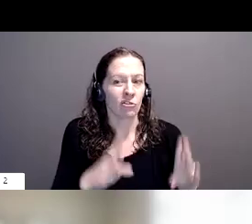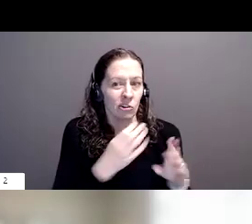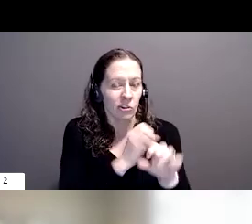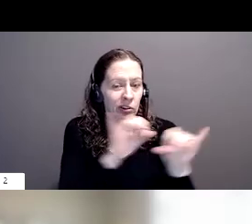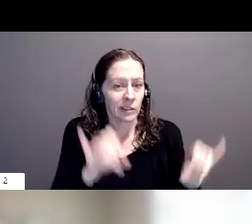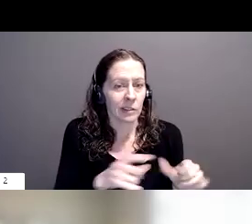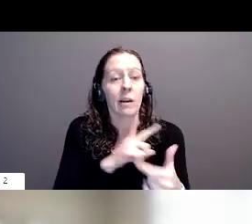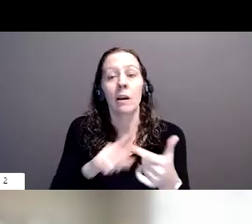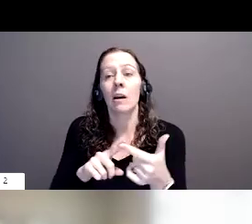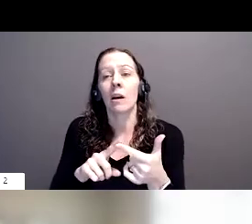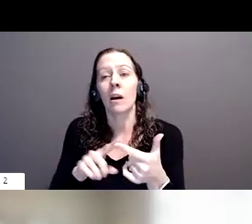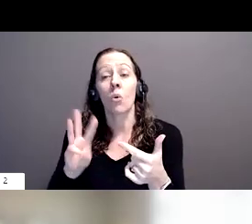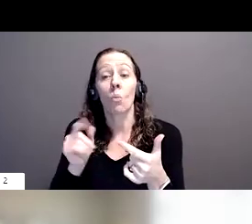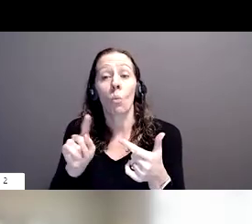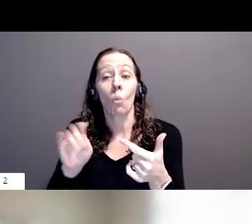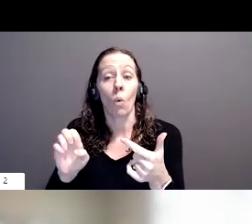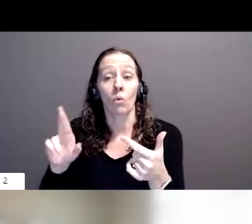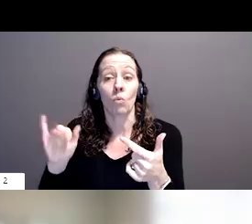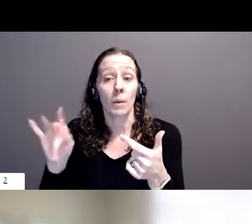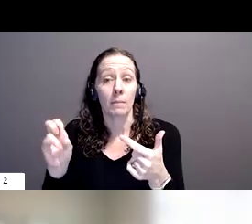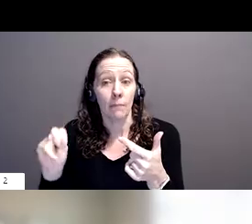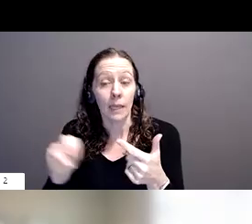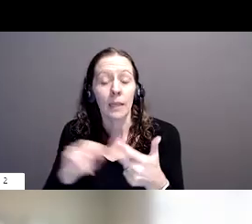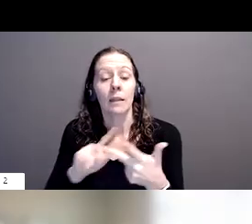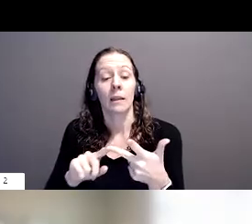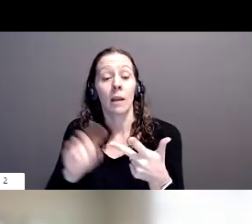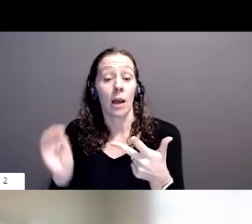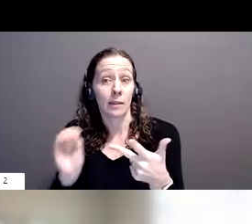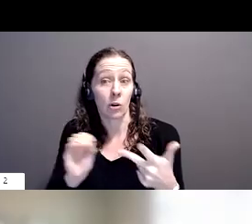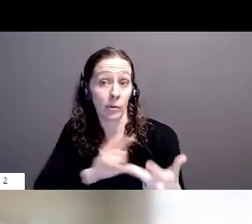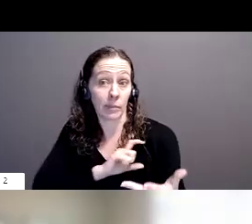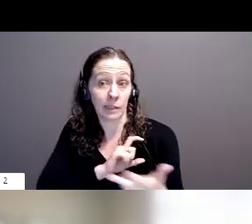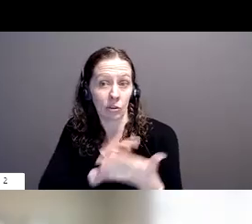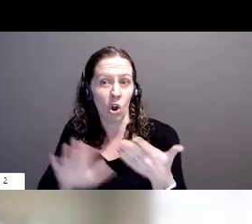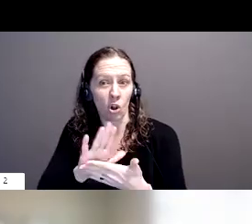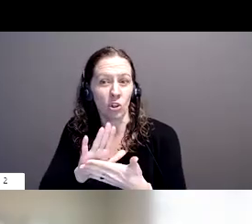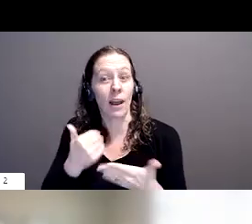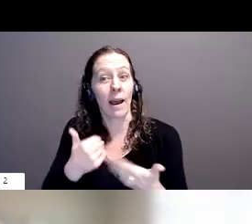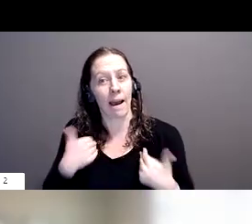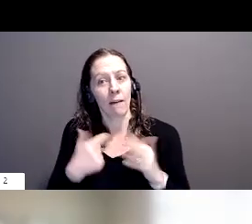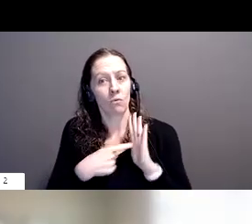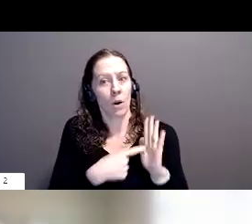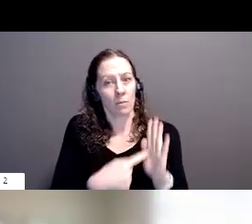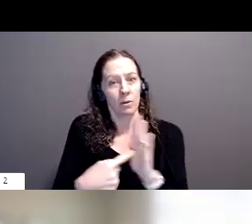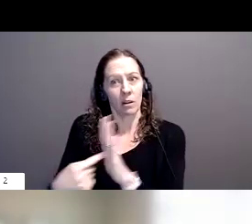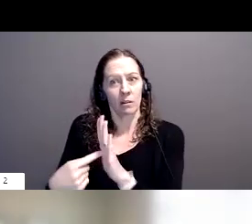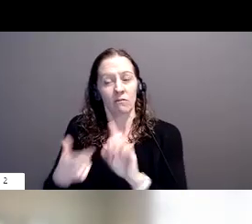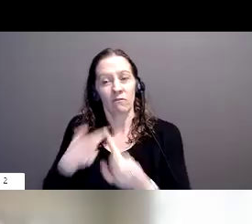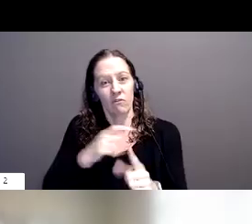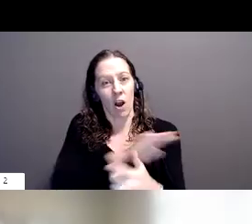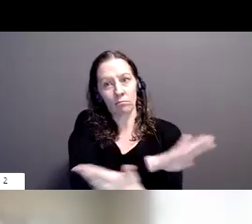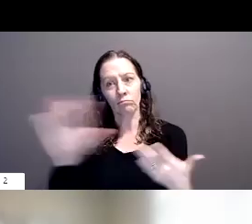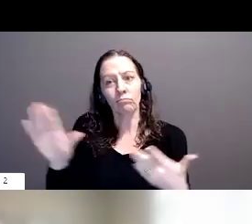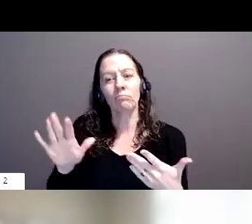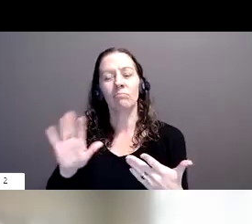from White Ribbon, from the Ontario Police College. So we're looking for that broad range of experts